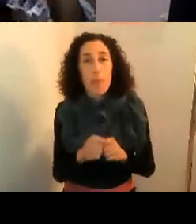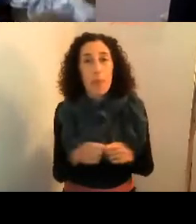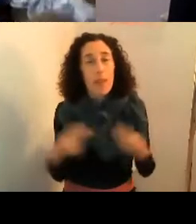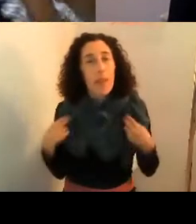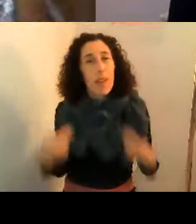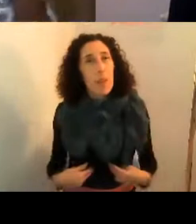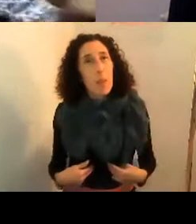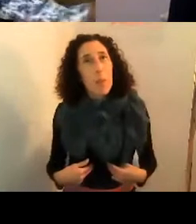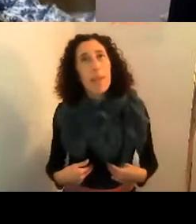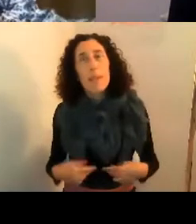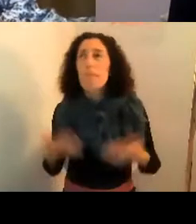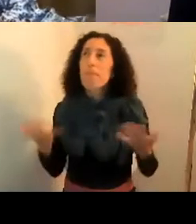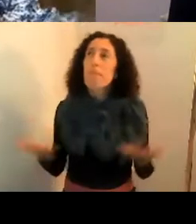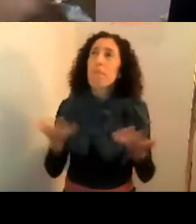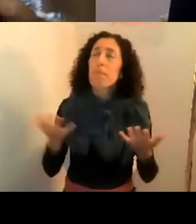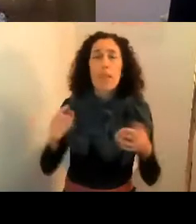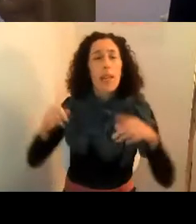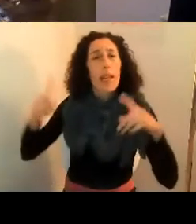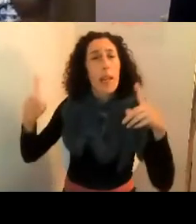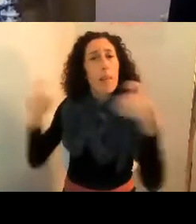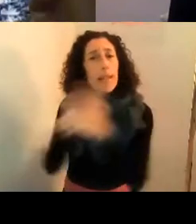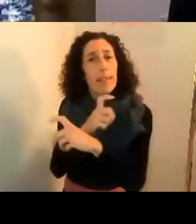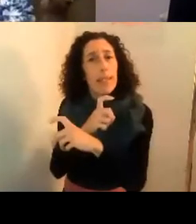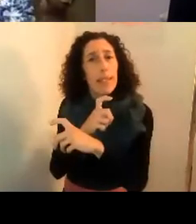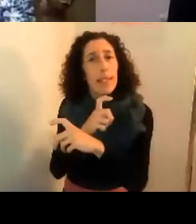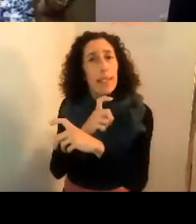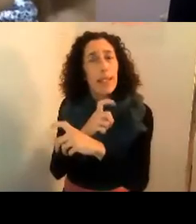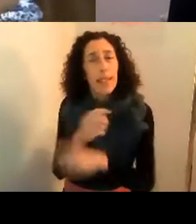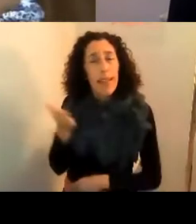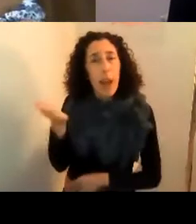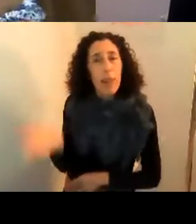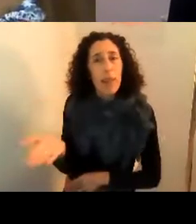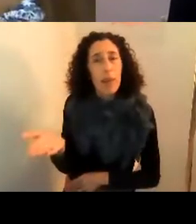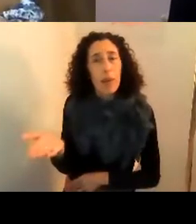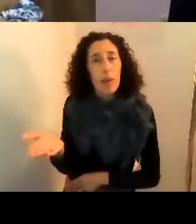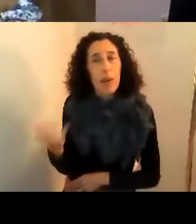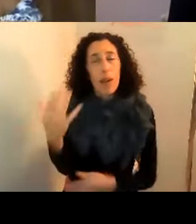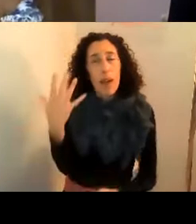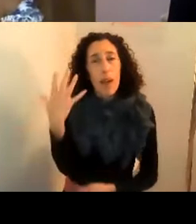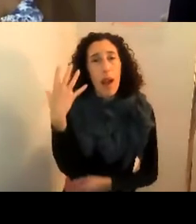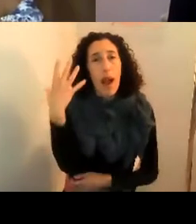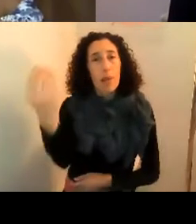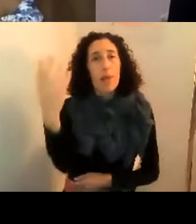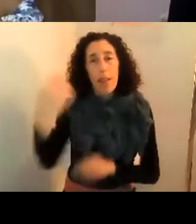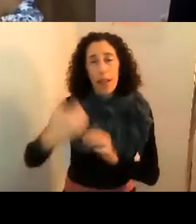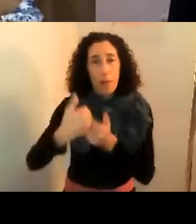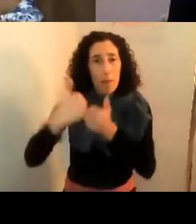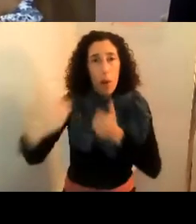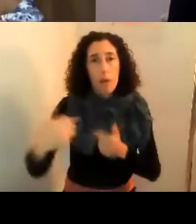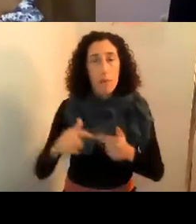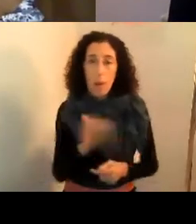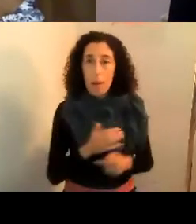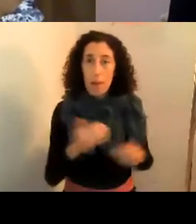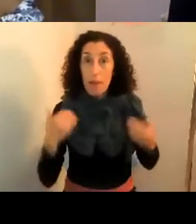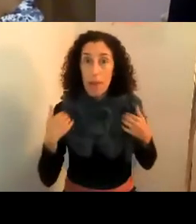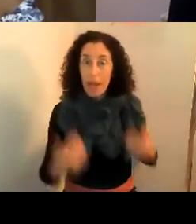set outside of our bodies as an offering for the world. And it is an invitation, when art